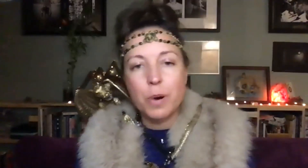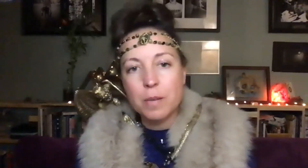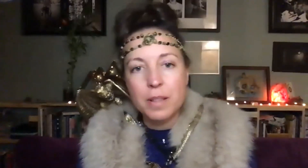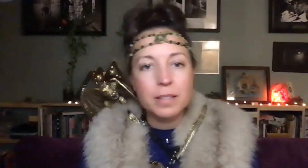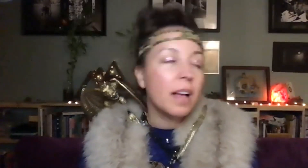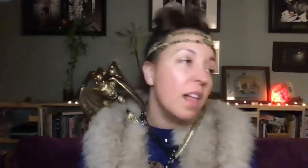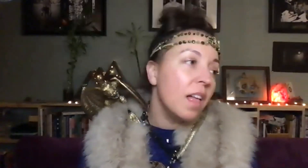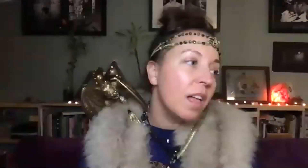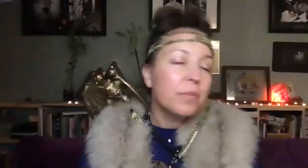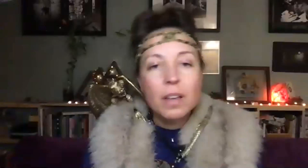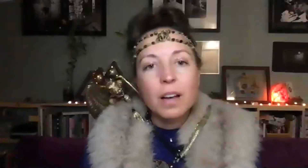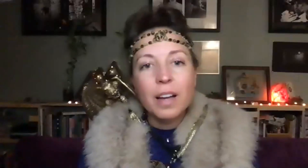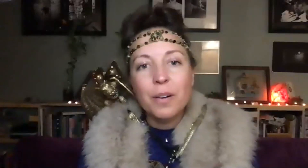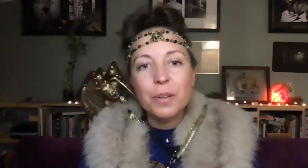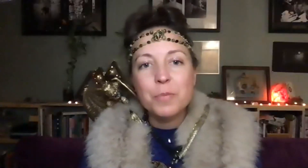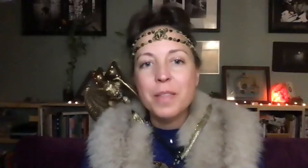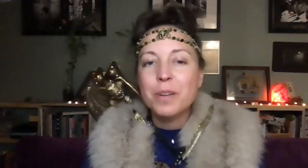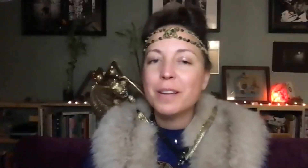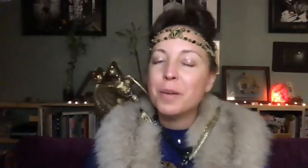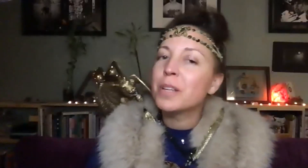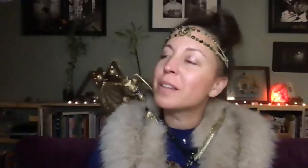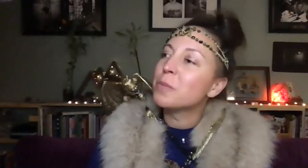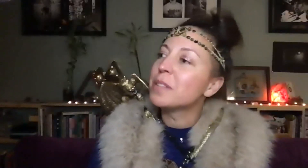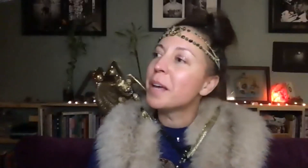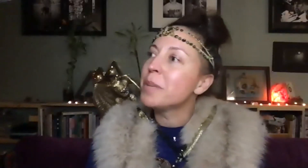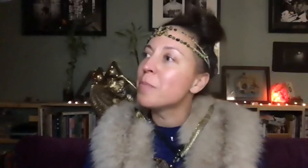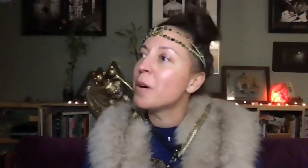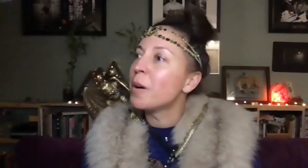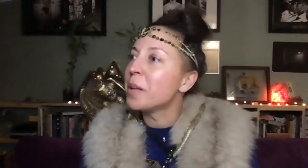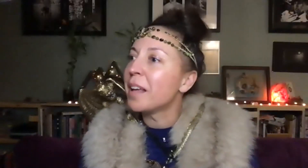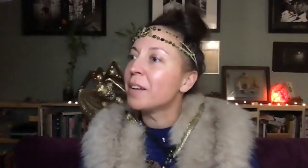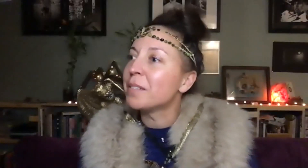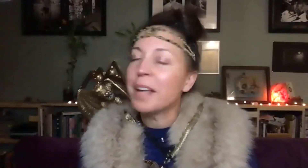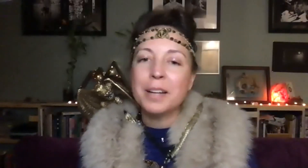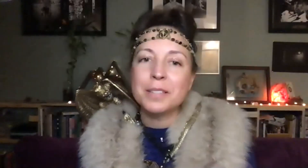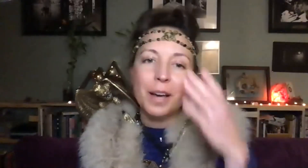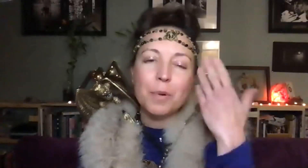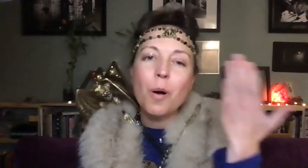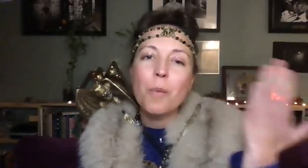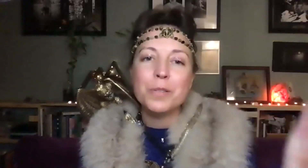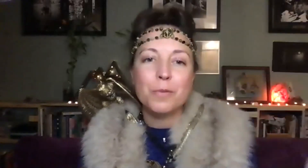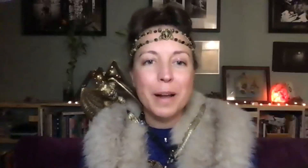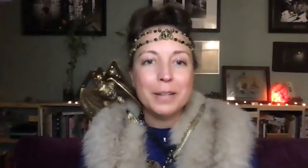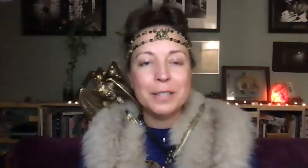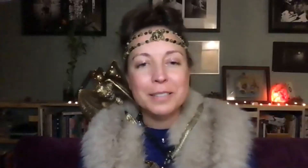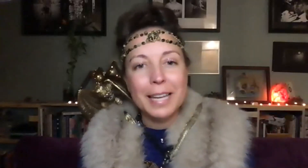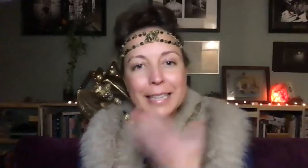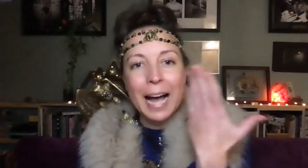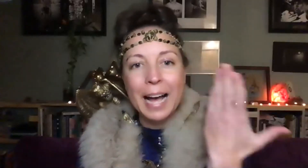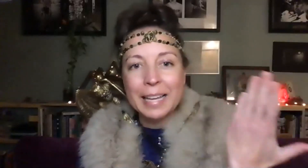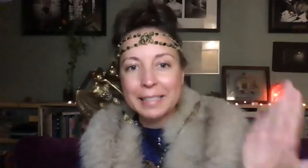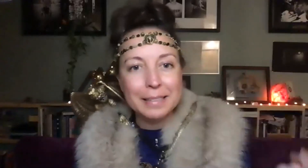there's a part of me that's like, I don't really spend that much time connecting with dead people. But then I just got a whole bunch of reminders